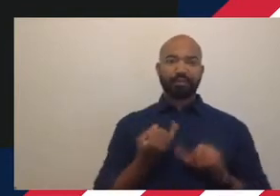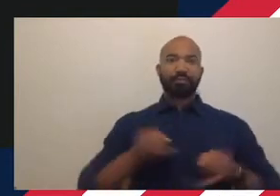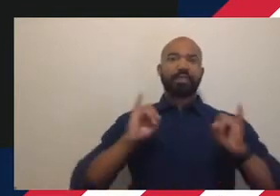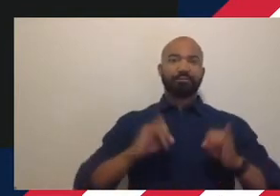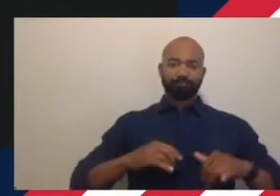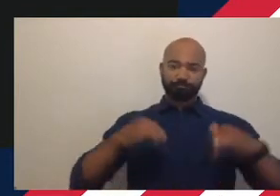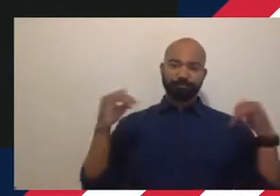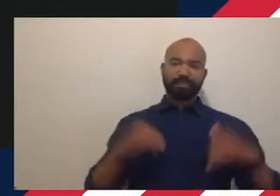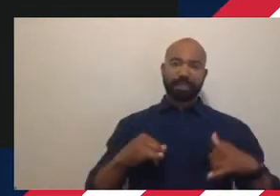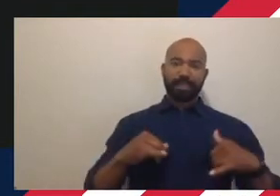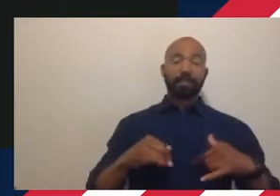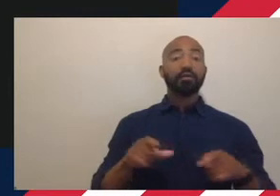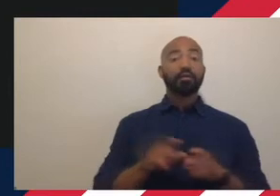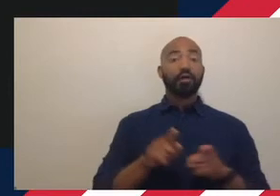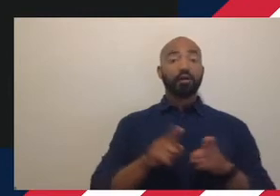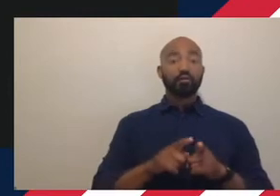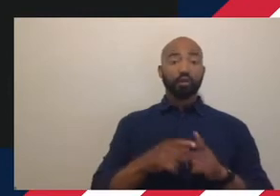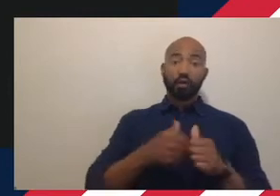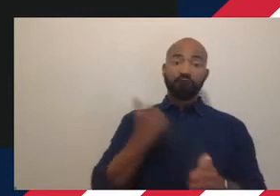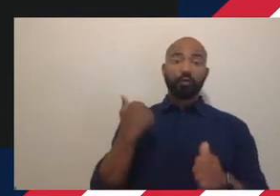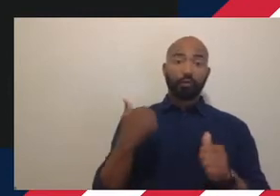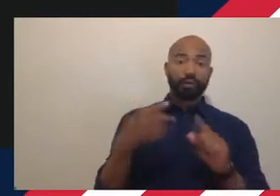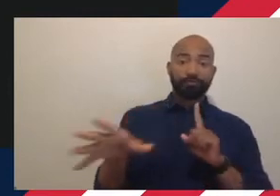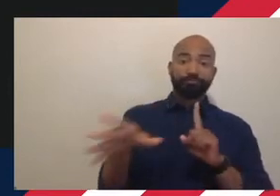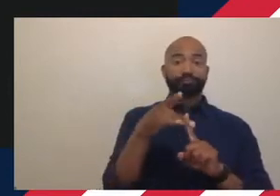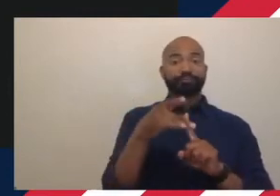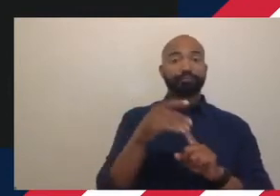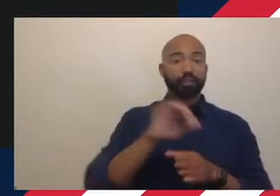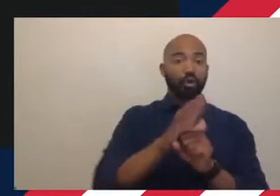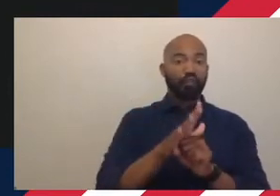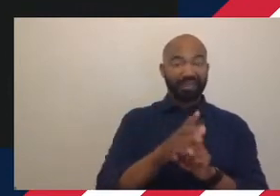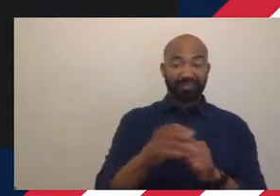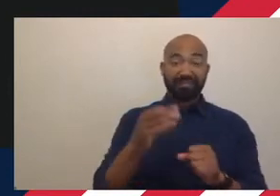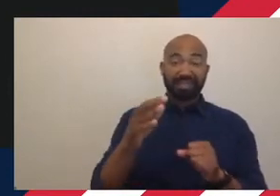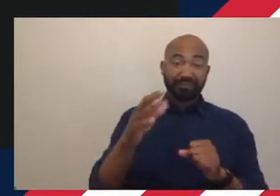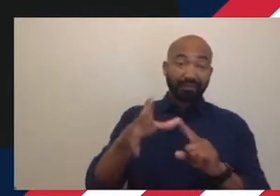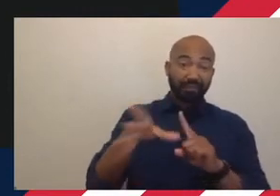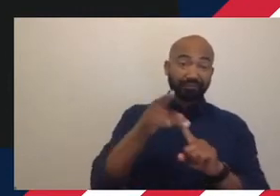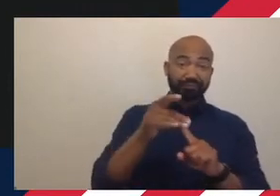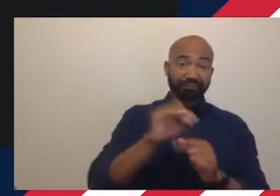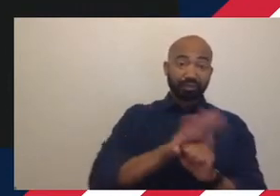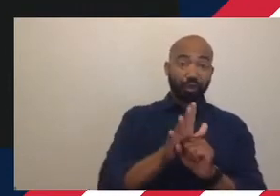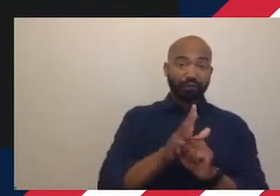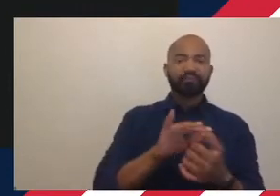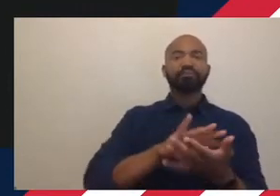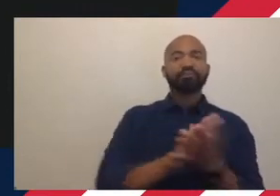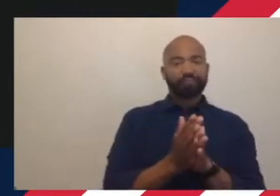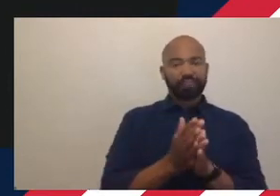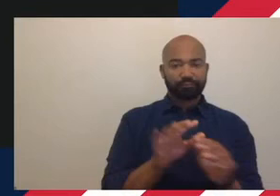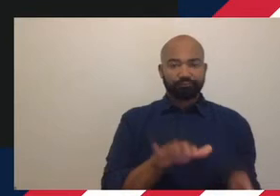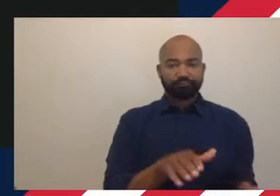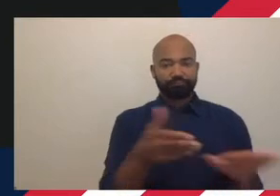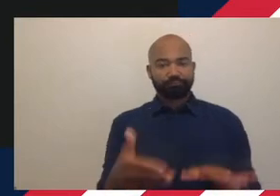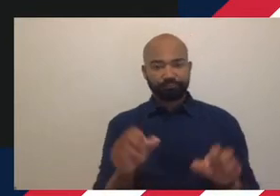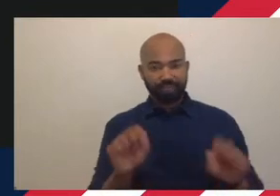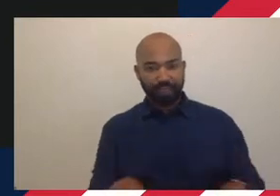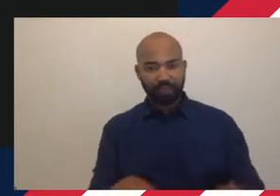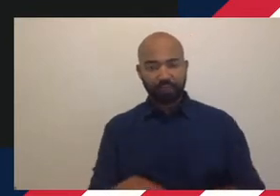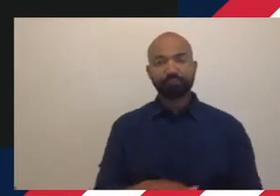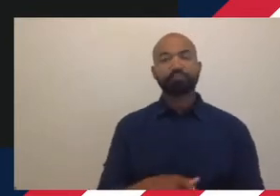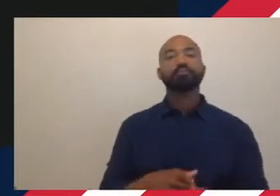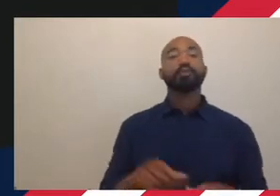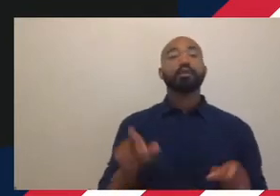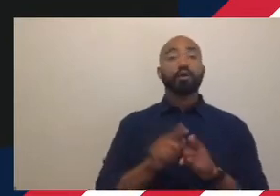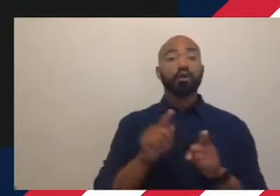from catching and ultimately dying from COVID-19. Another issue we're seeing is healthcare rationing.